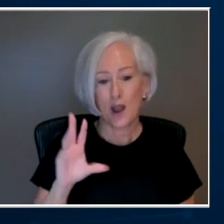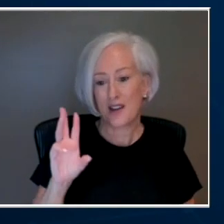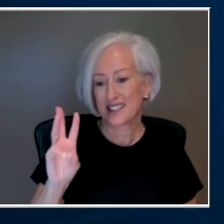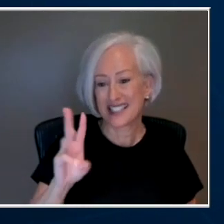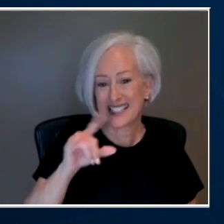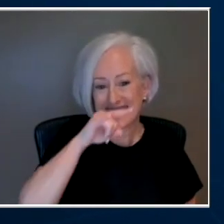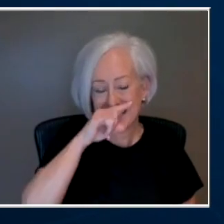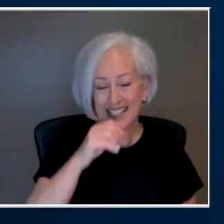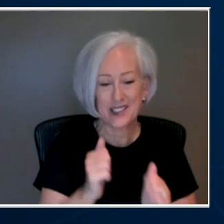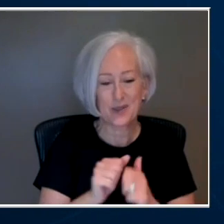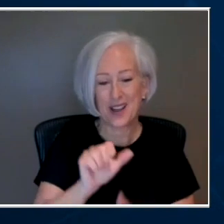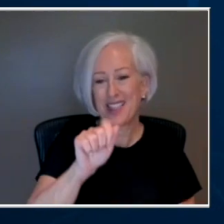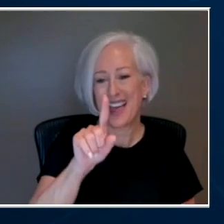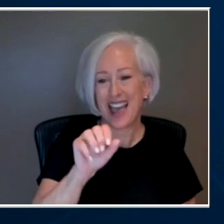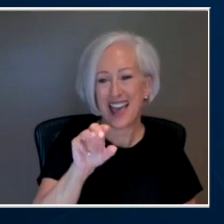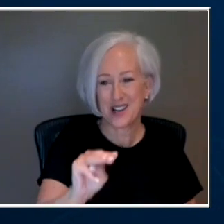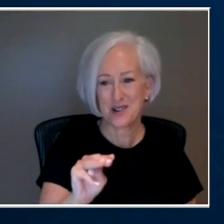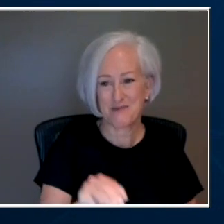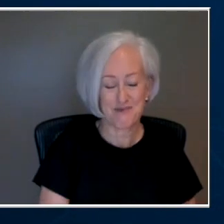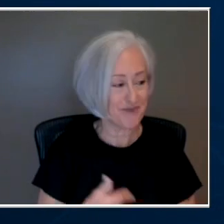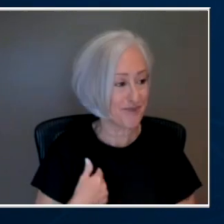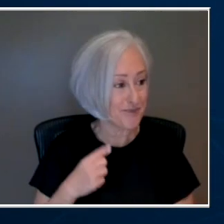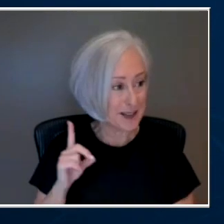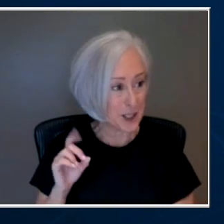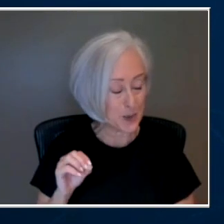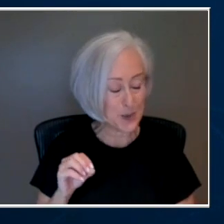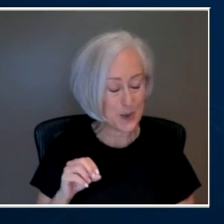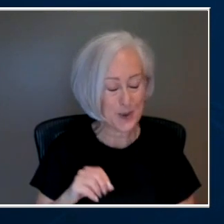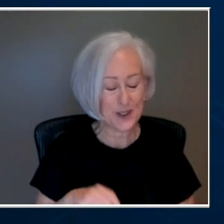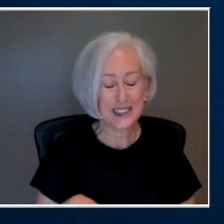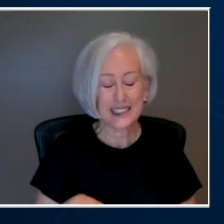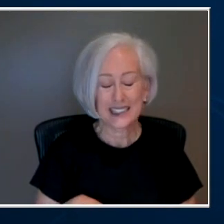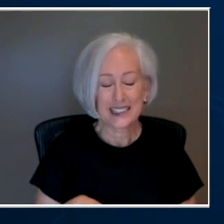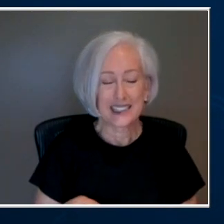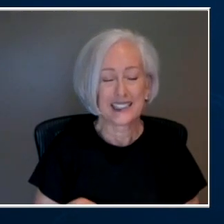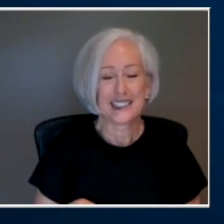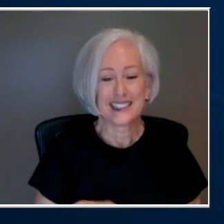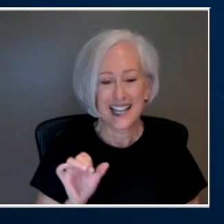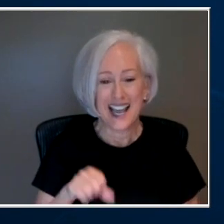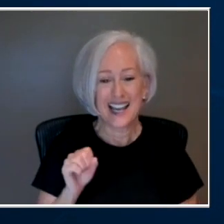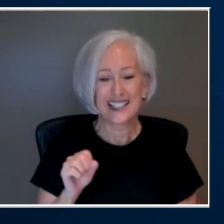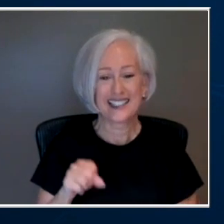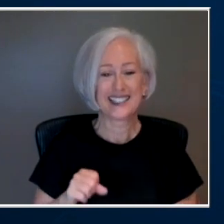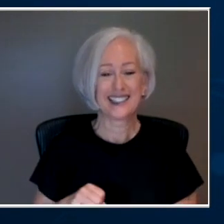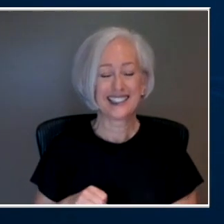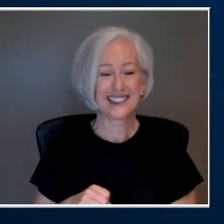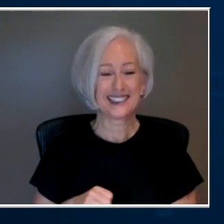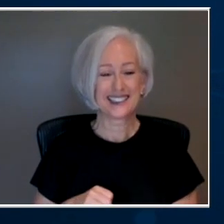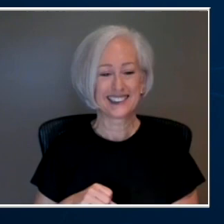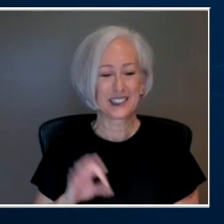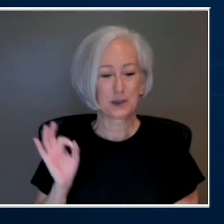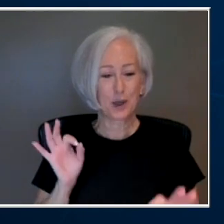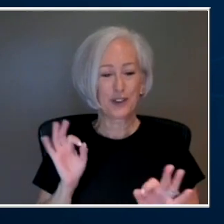Adam. I do. Adam and welcome to the Kristen just family. fit in so perfect.